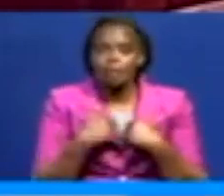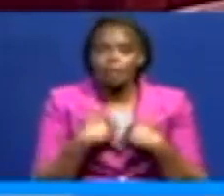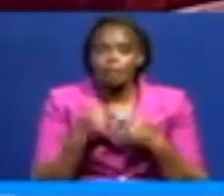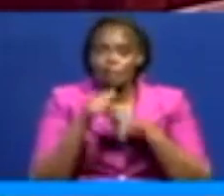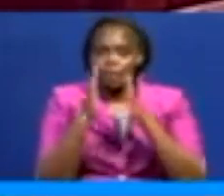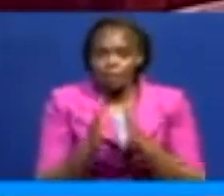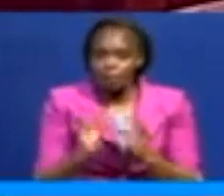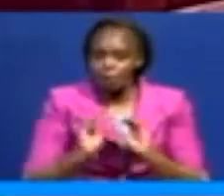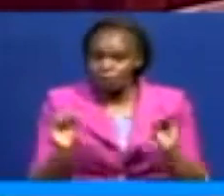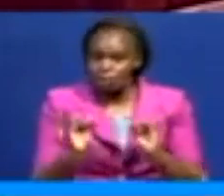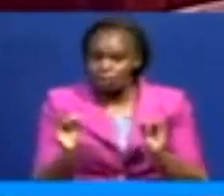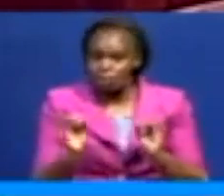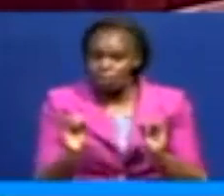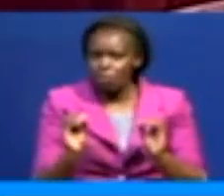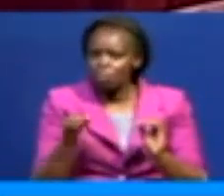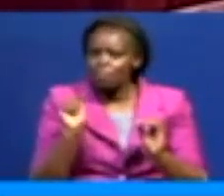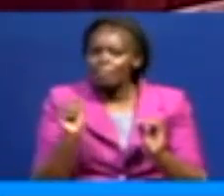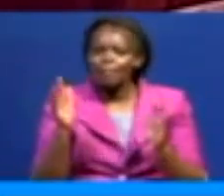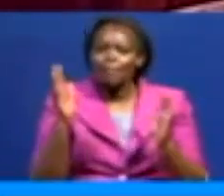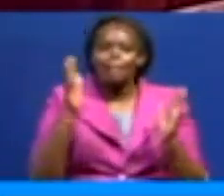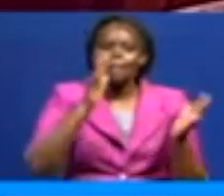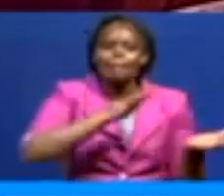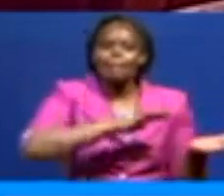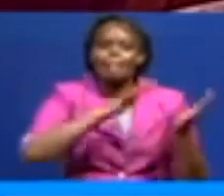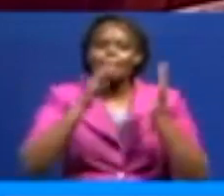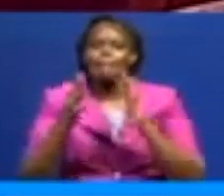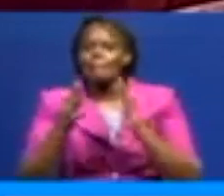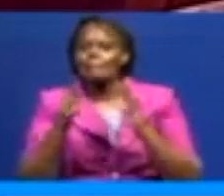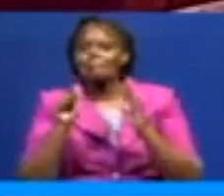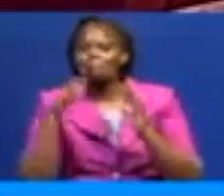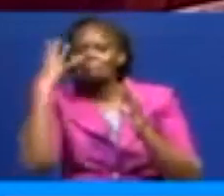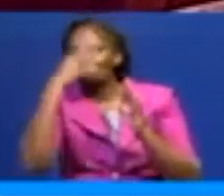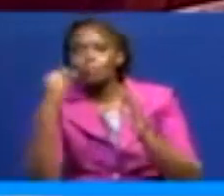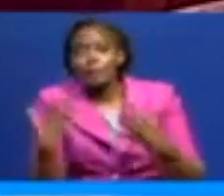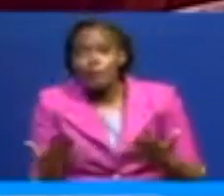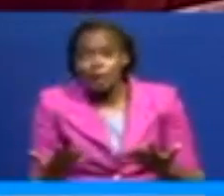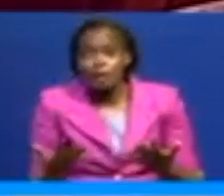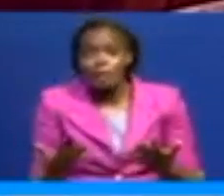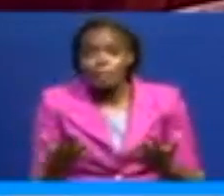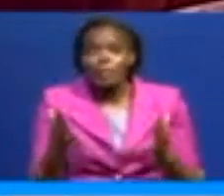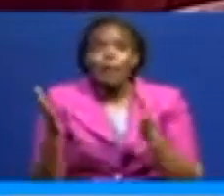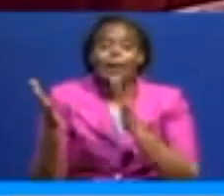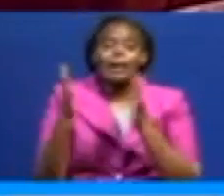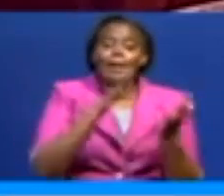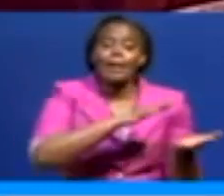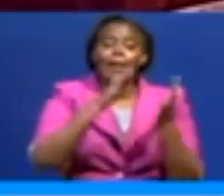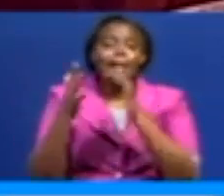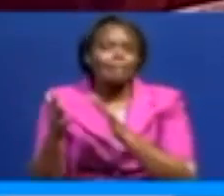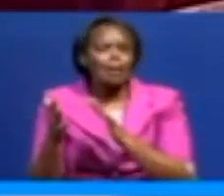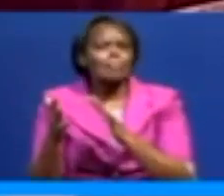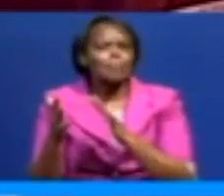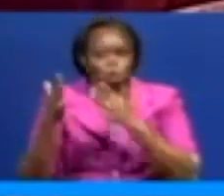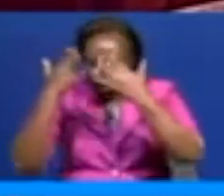leaders. And the beauty about climate, Mr. Speaker, is that it knows no side.